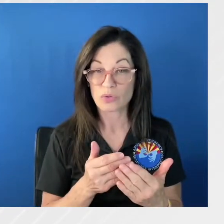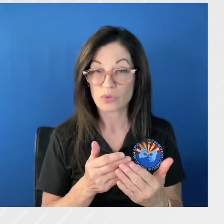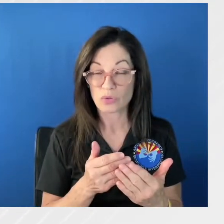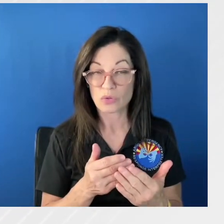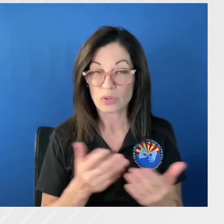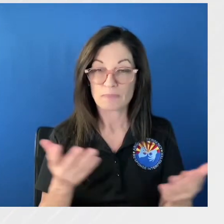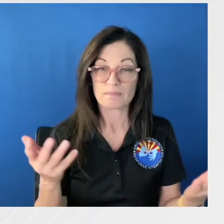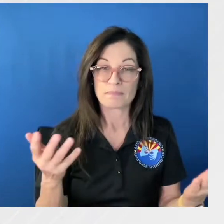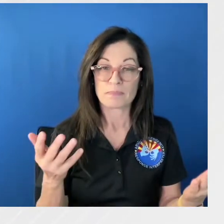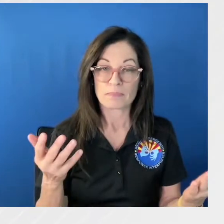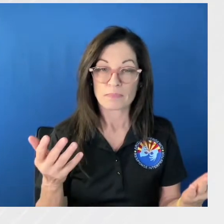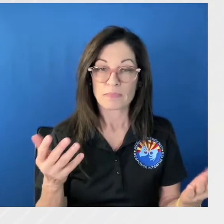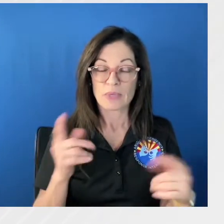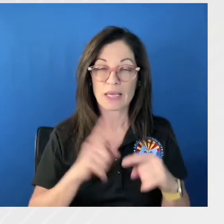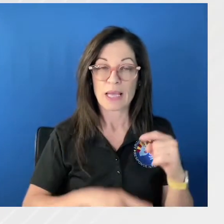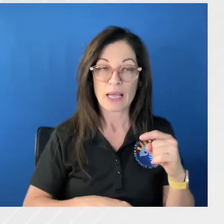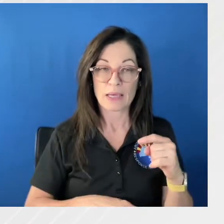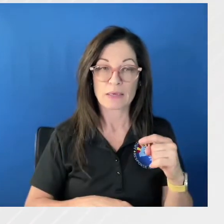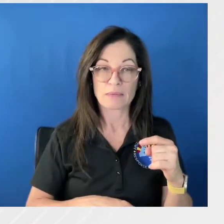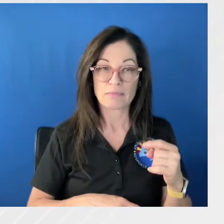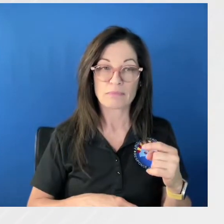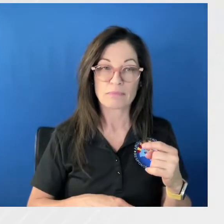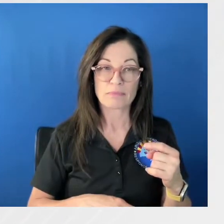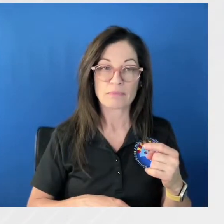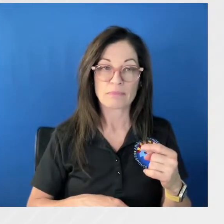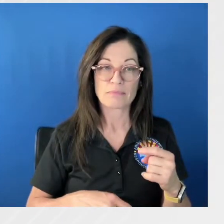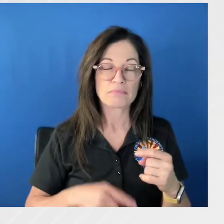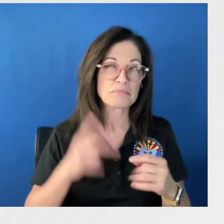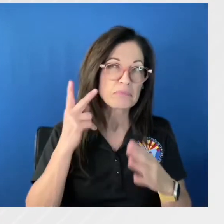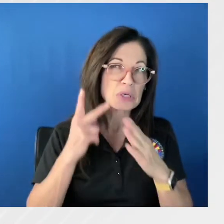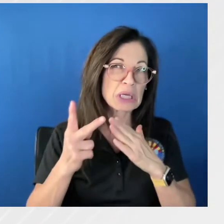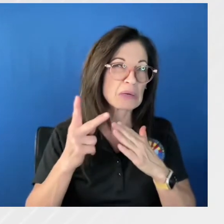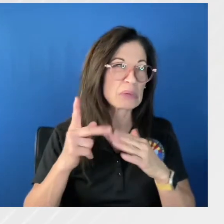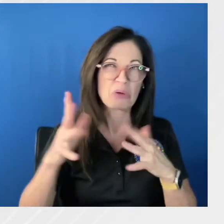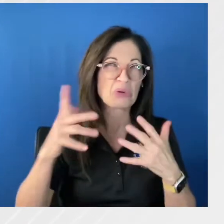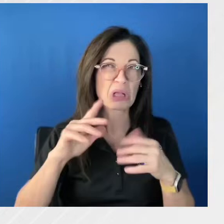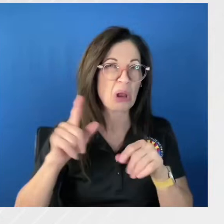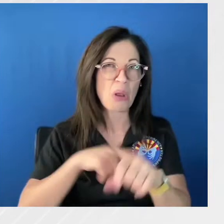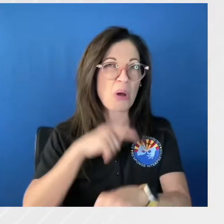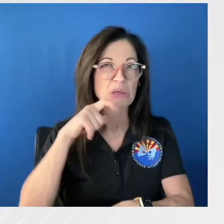really foresee it going too much longer, but we are close, and